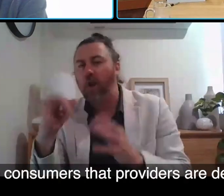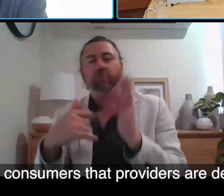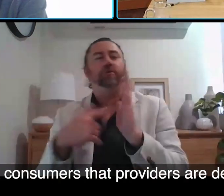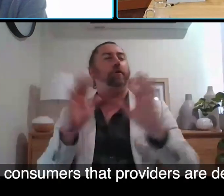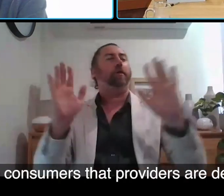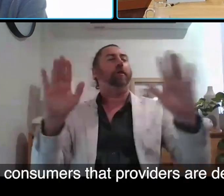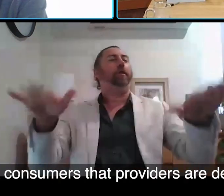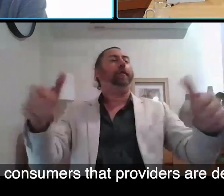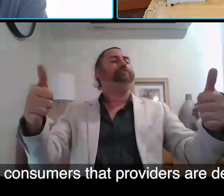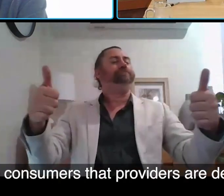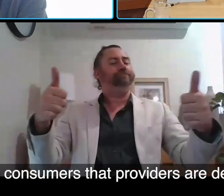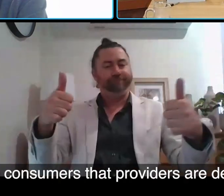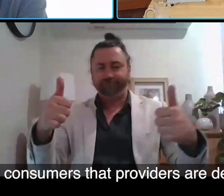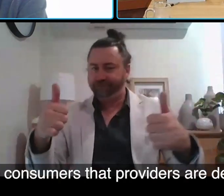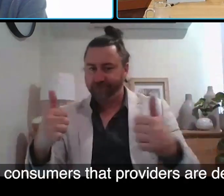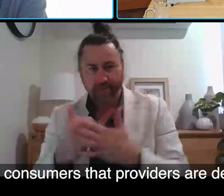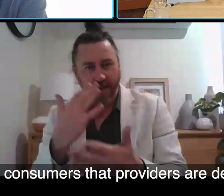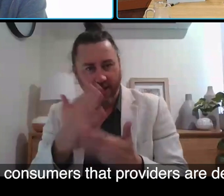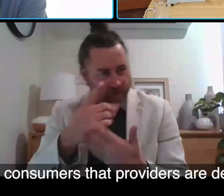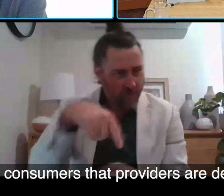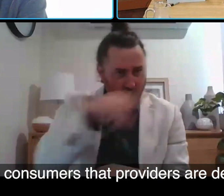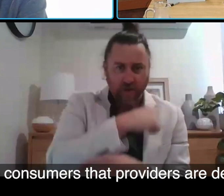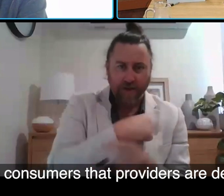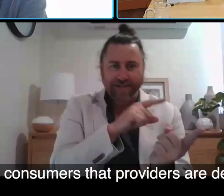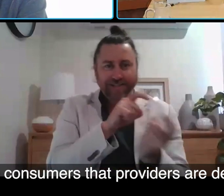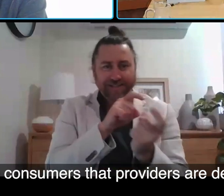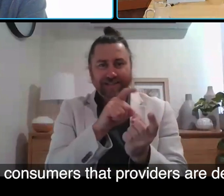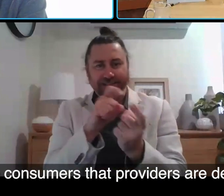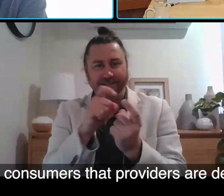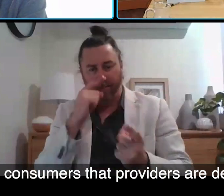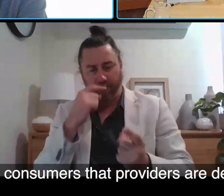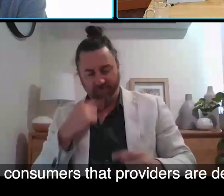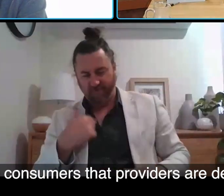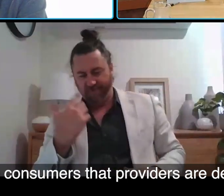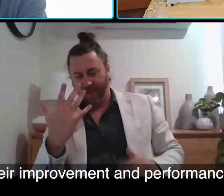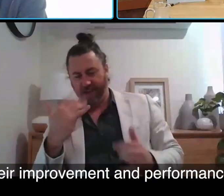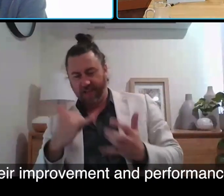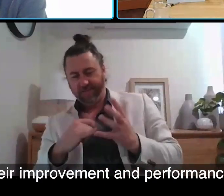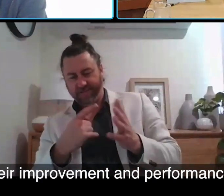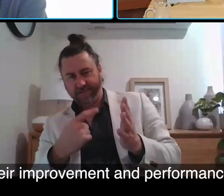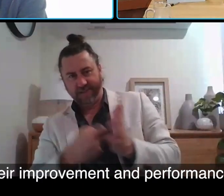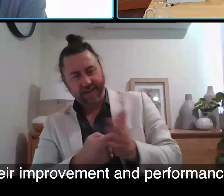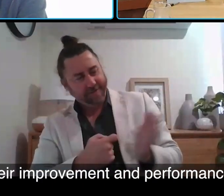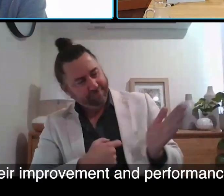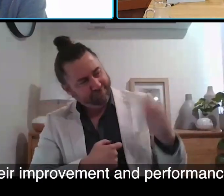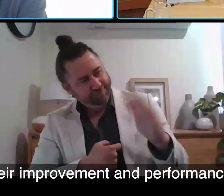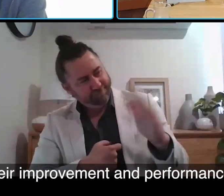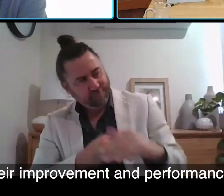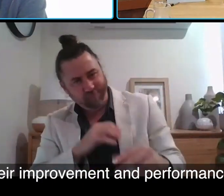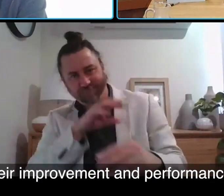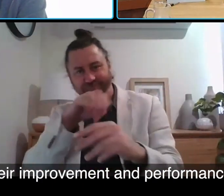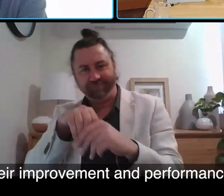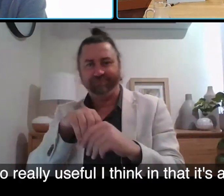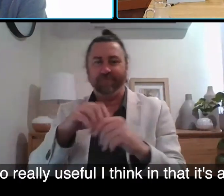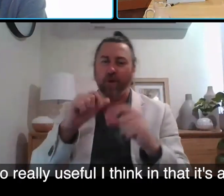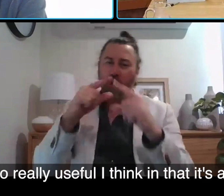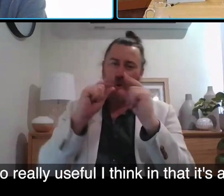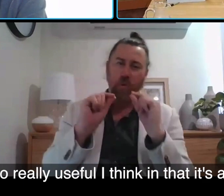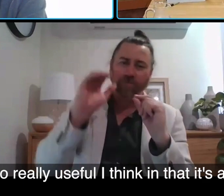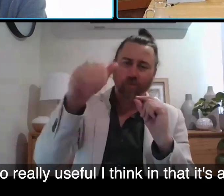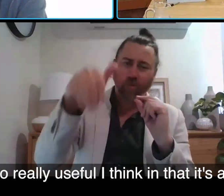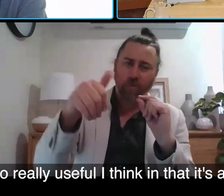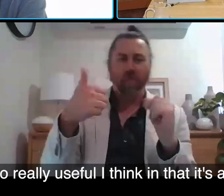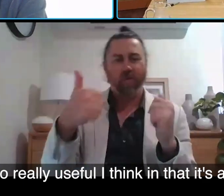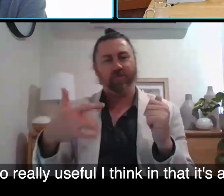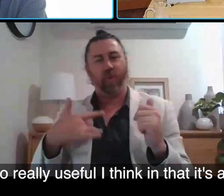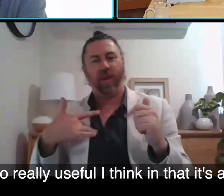provide assurance to consumers that your providers are demonstrating their improvement and performance. It's also